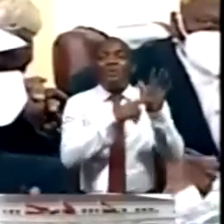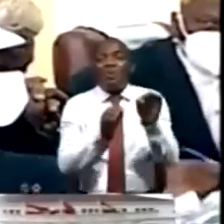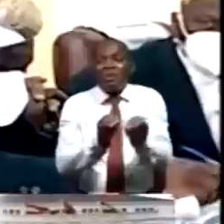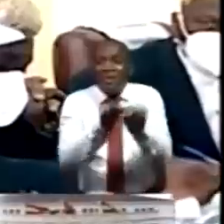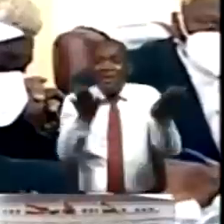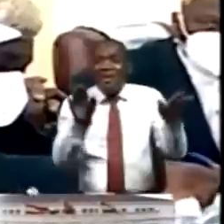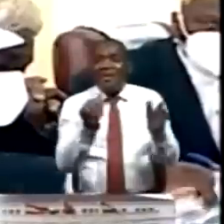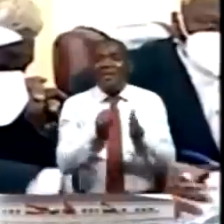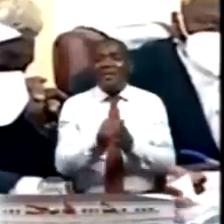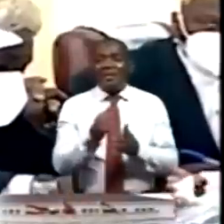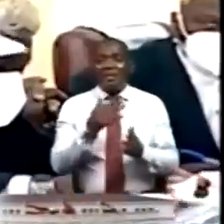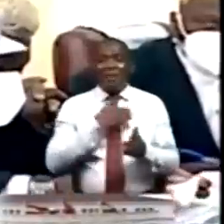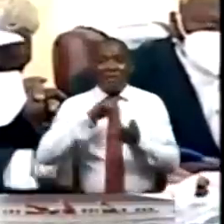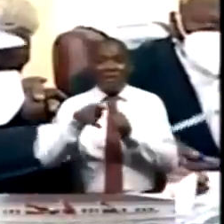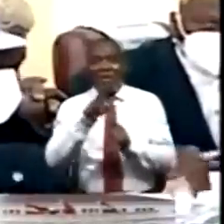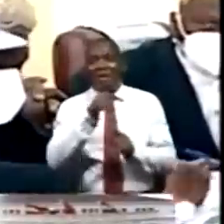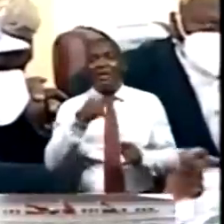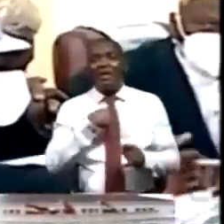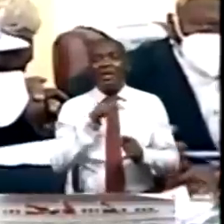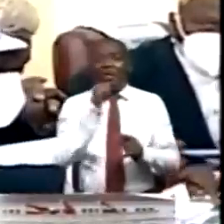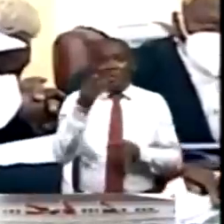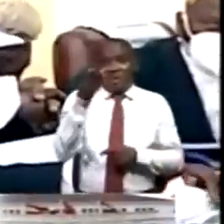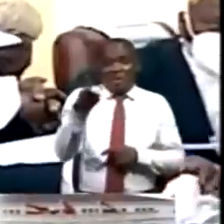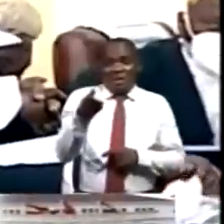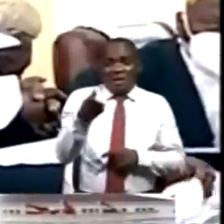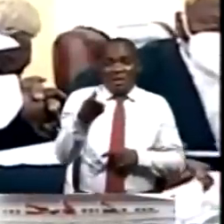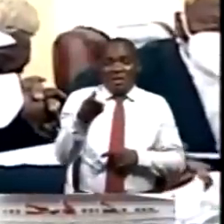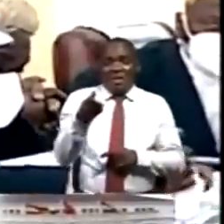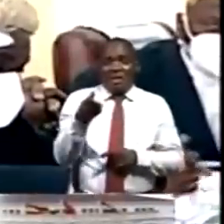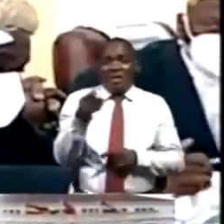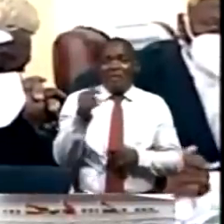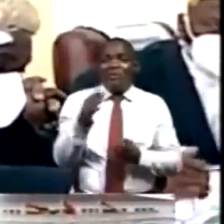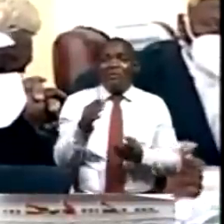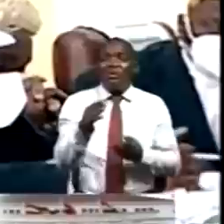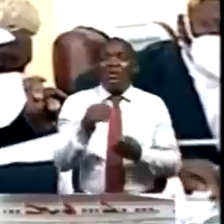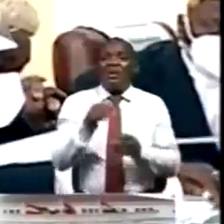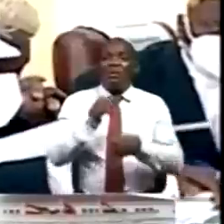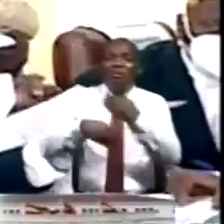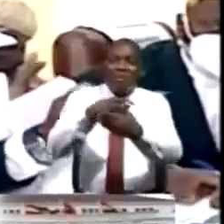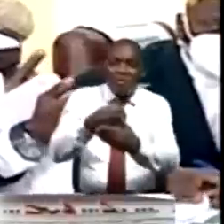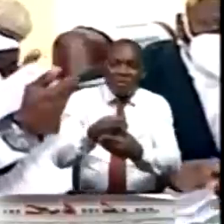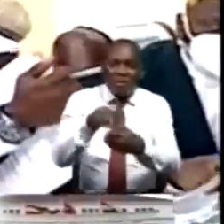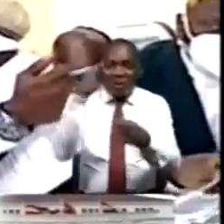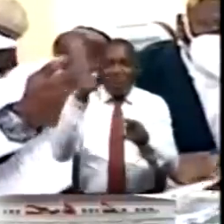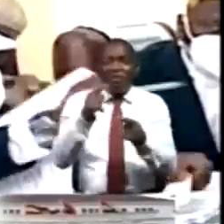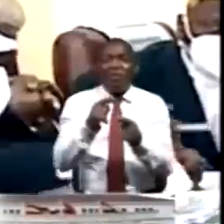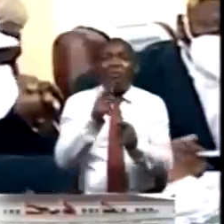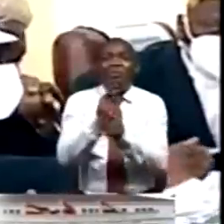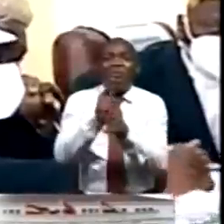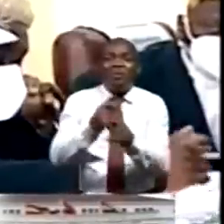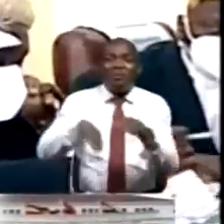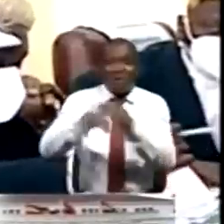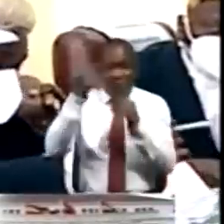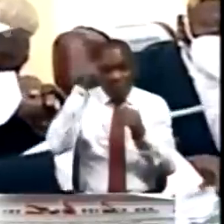clearly that my colleague and I were not there to put spokes in the wheels of the process of getting the proper basis